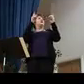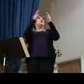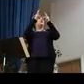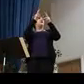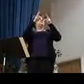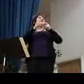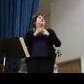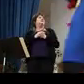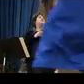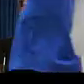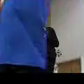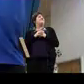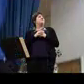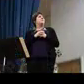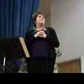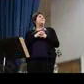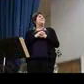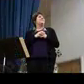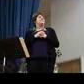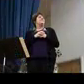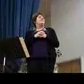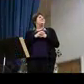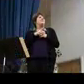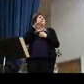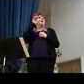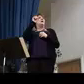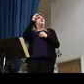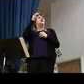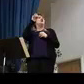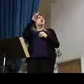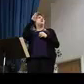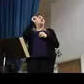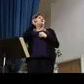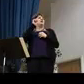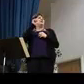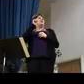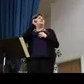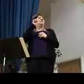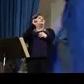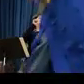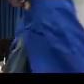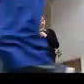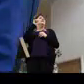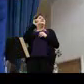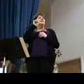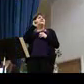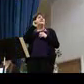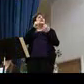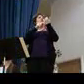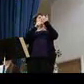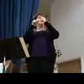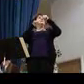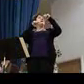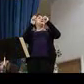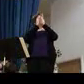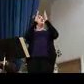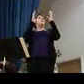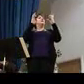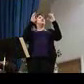Honors. Yeah. Sean Ray, Associate of Science, General Education, Associate of Arts, General Education.